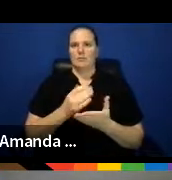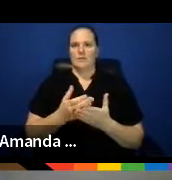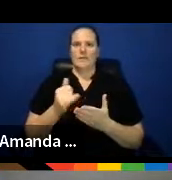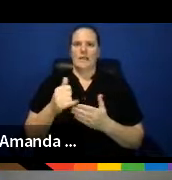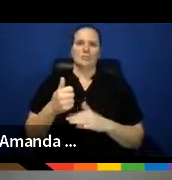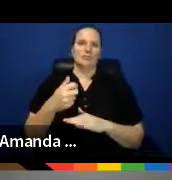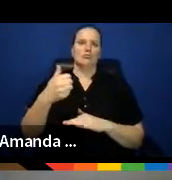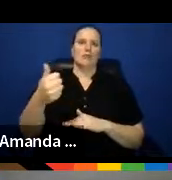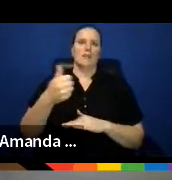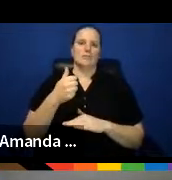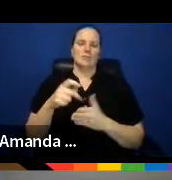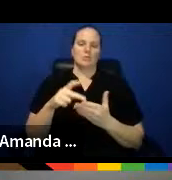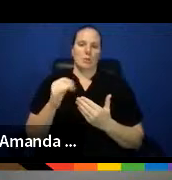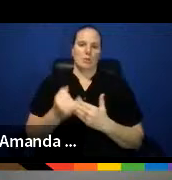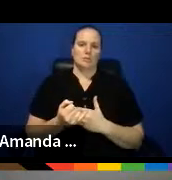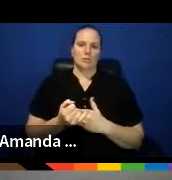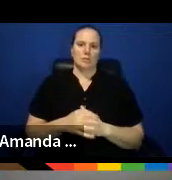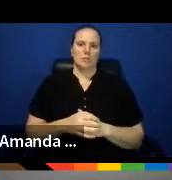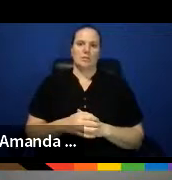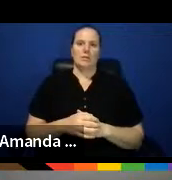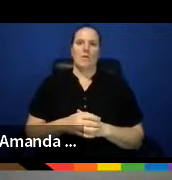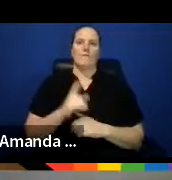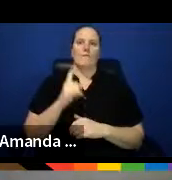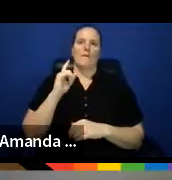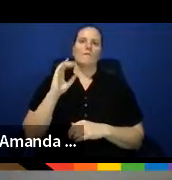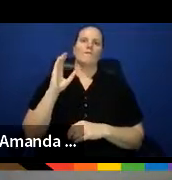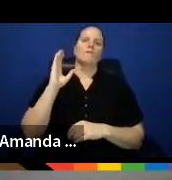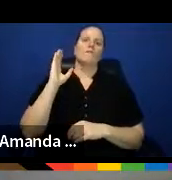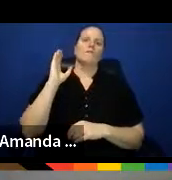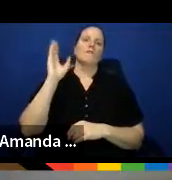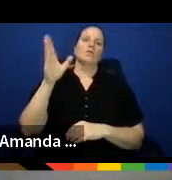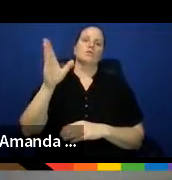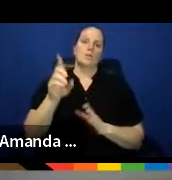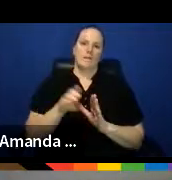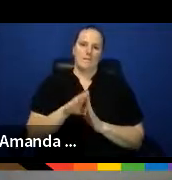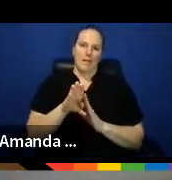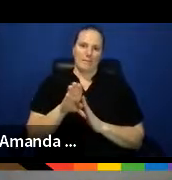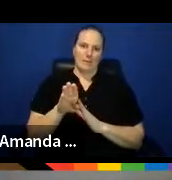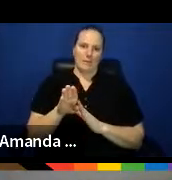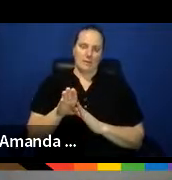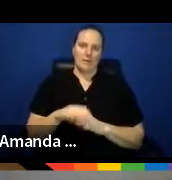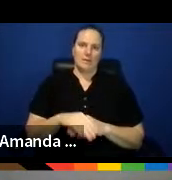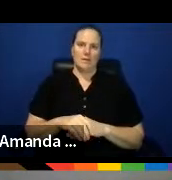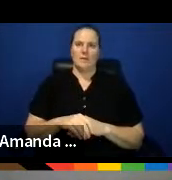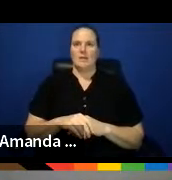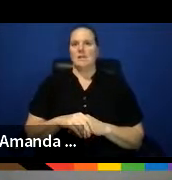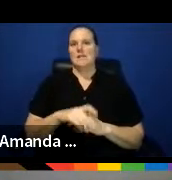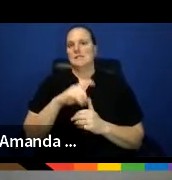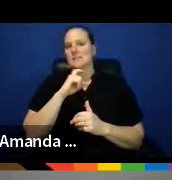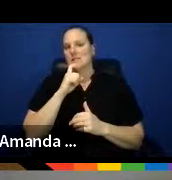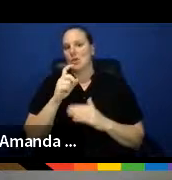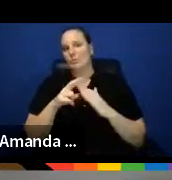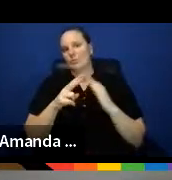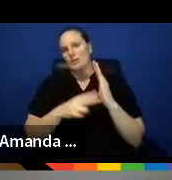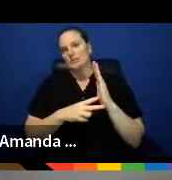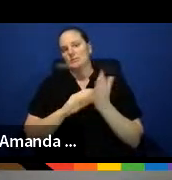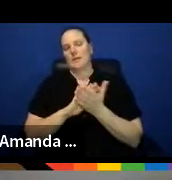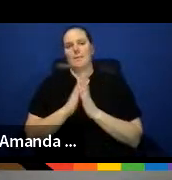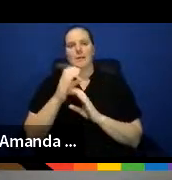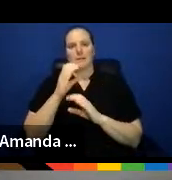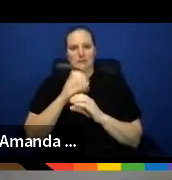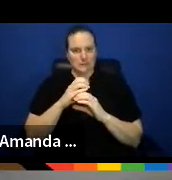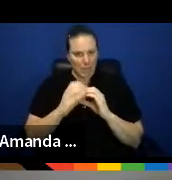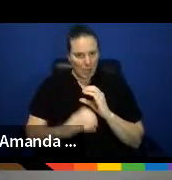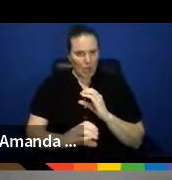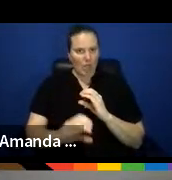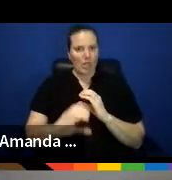project for future development of like the steel bridge to maybe a tunnel, or